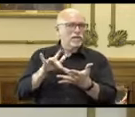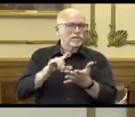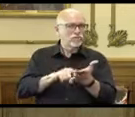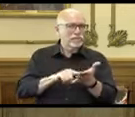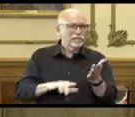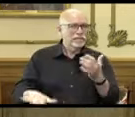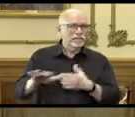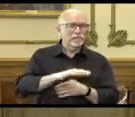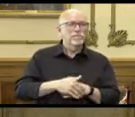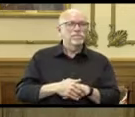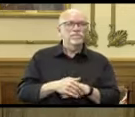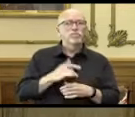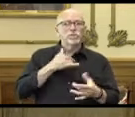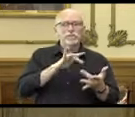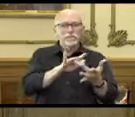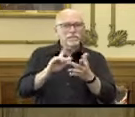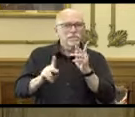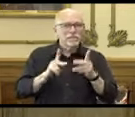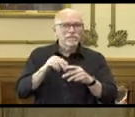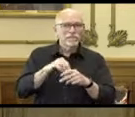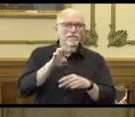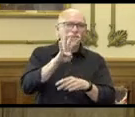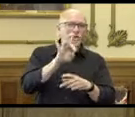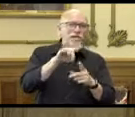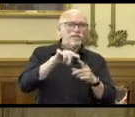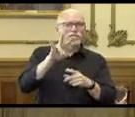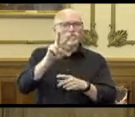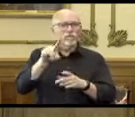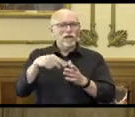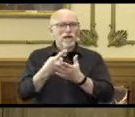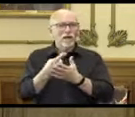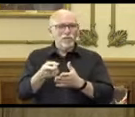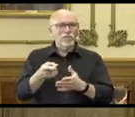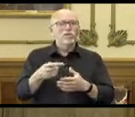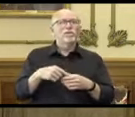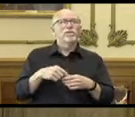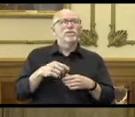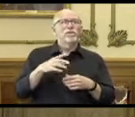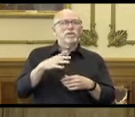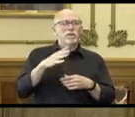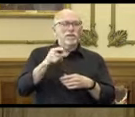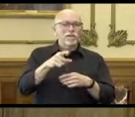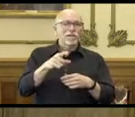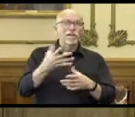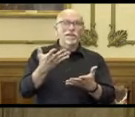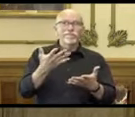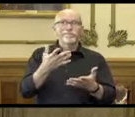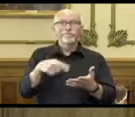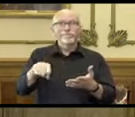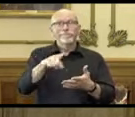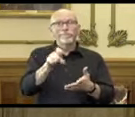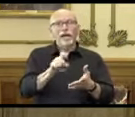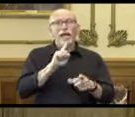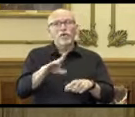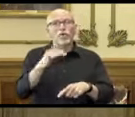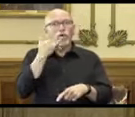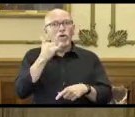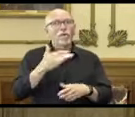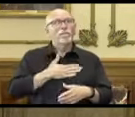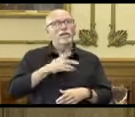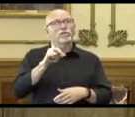tracing, contacting people within 48 to 72 hours. Of course, they have to answer the phone call, so please do